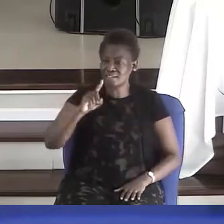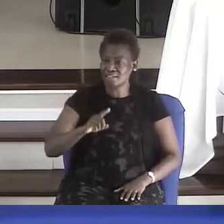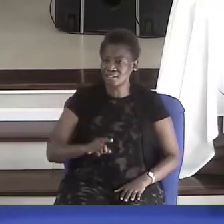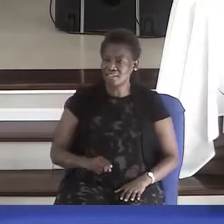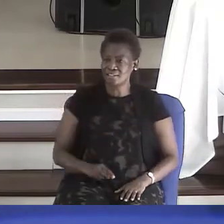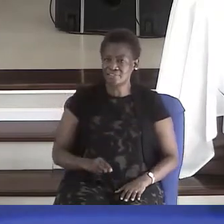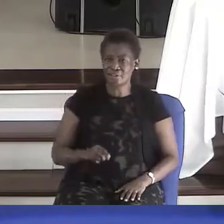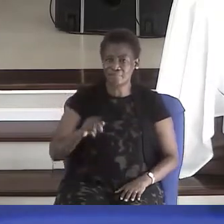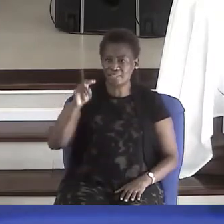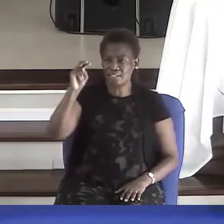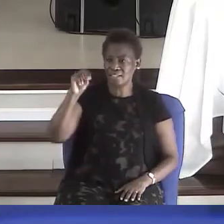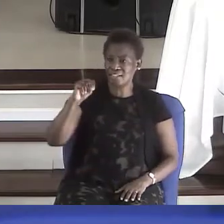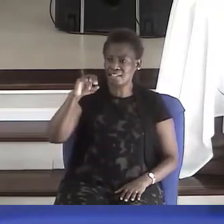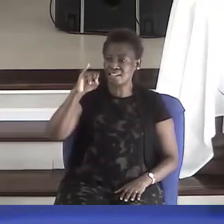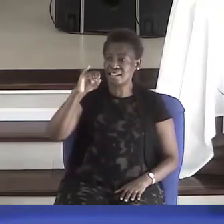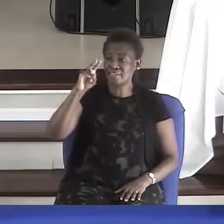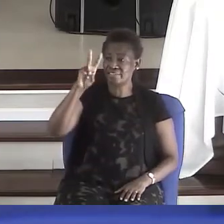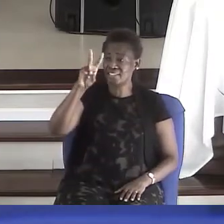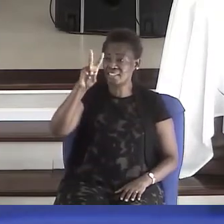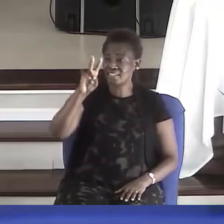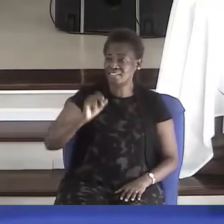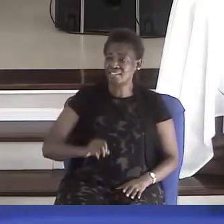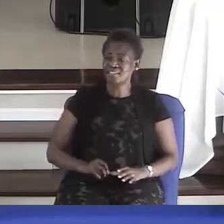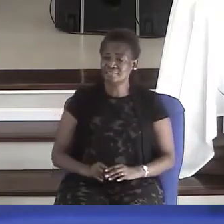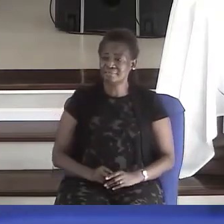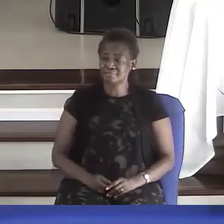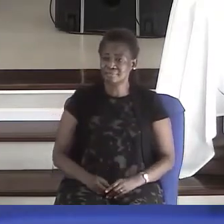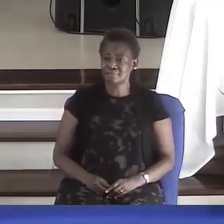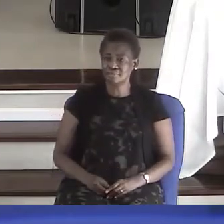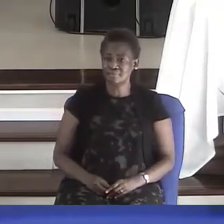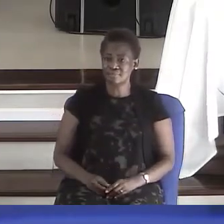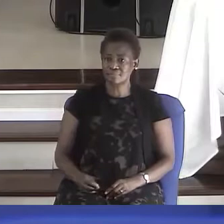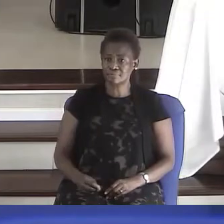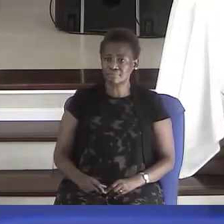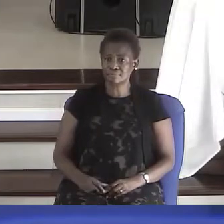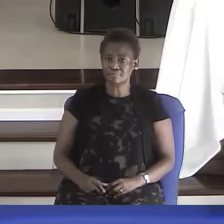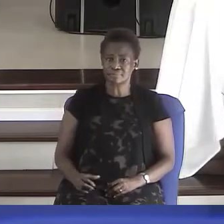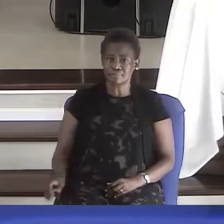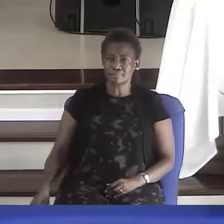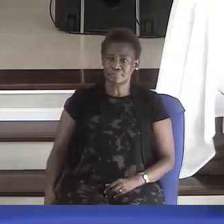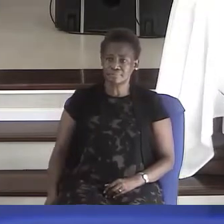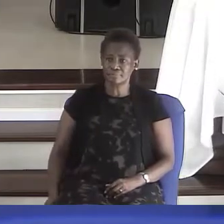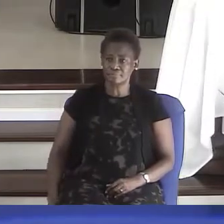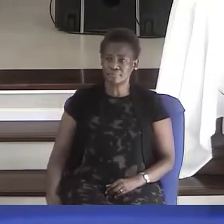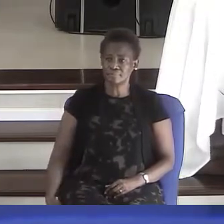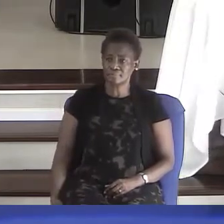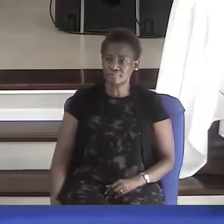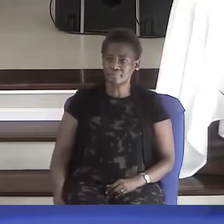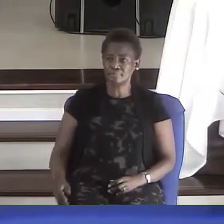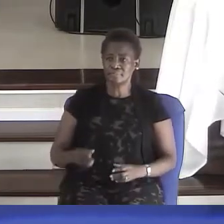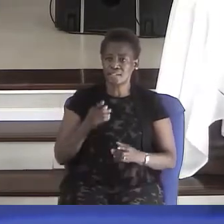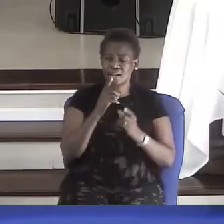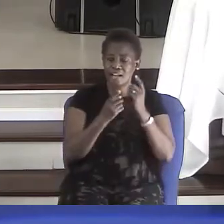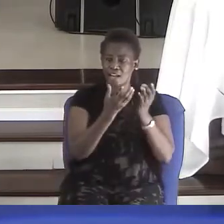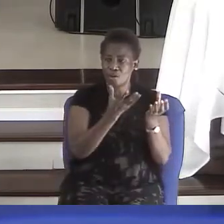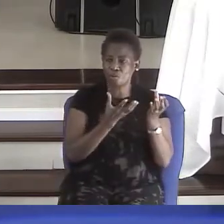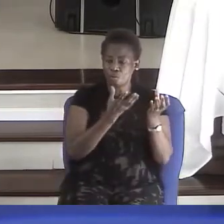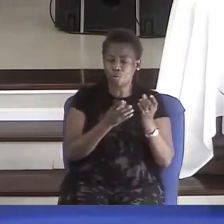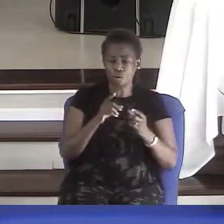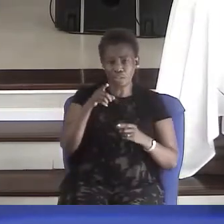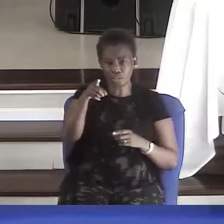NIV Bible. Could you get that up on the screen for me? And I want you to look at it because it is talking, brothers and